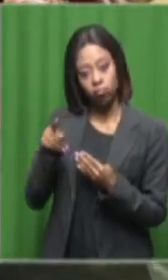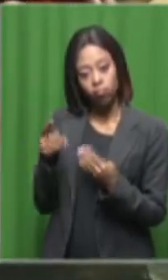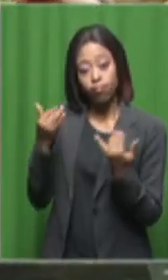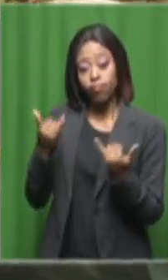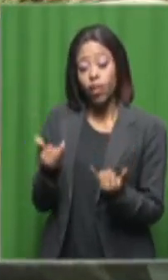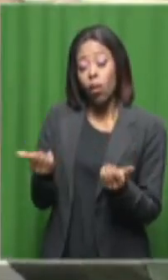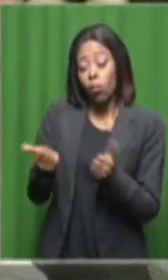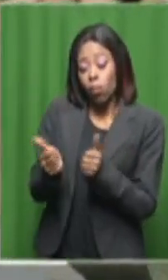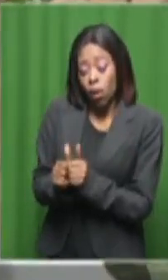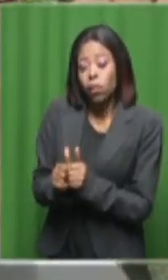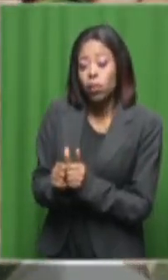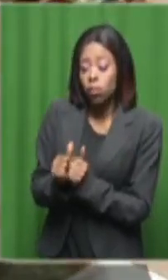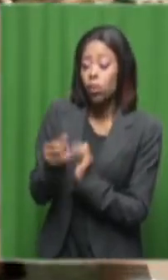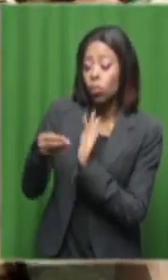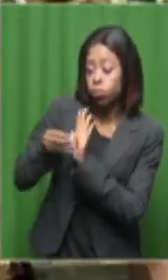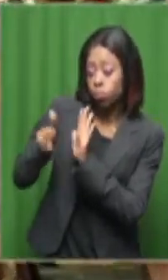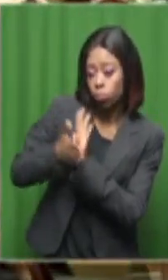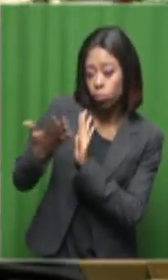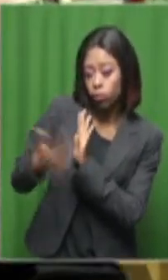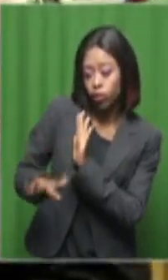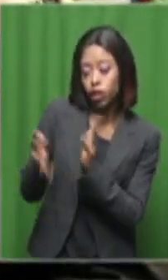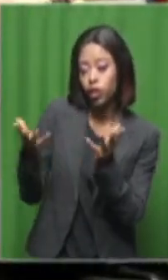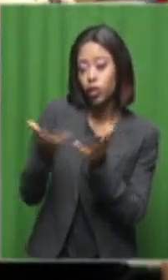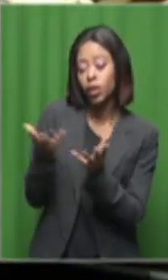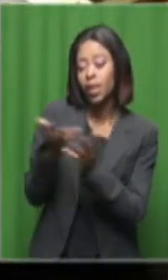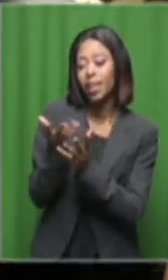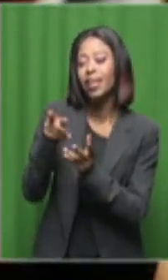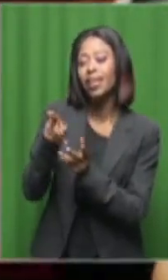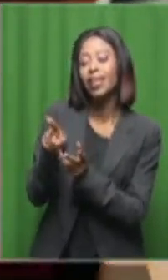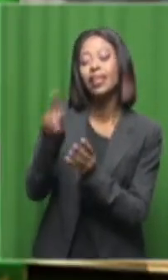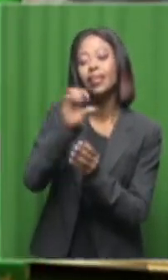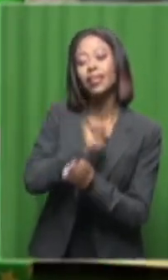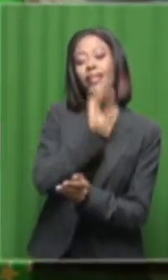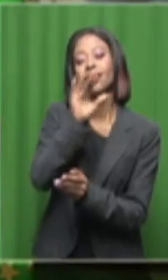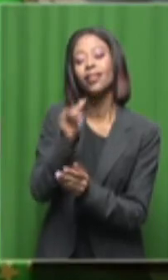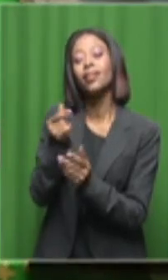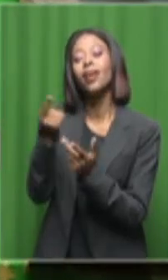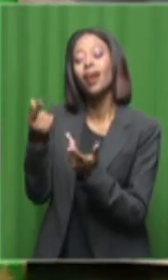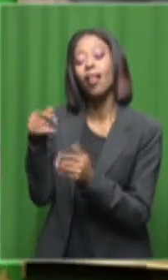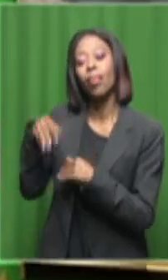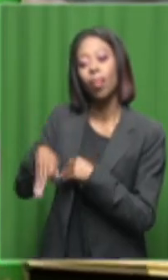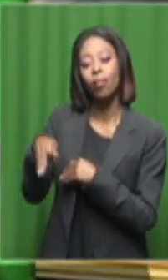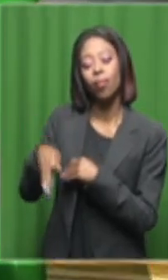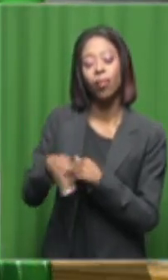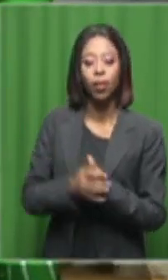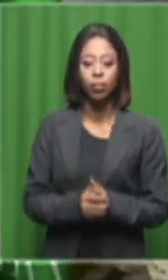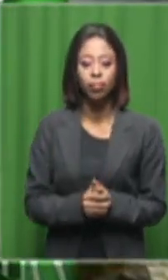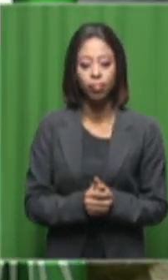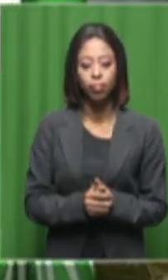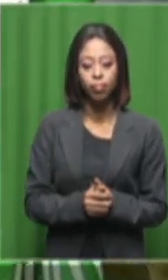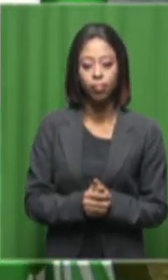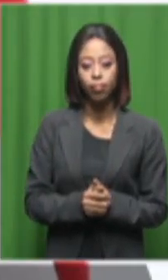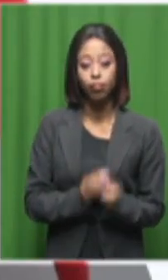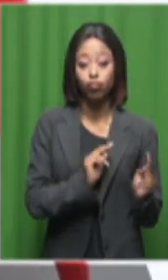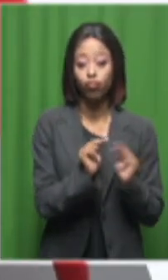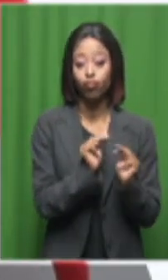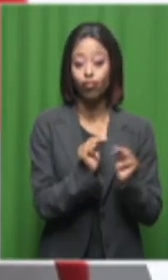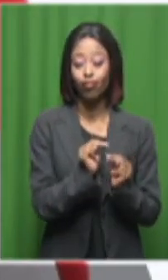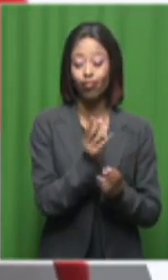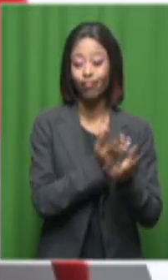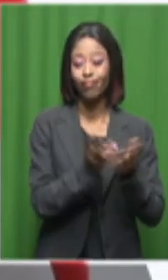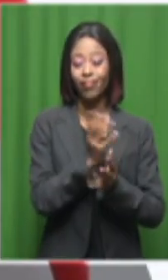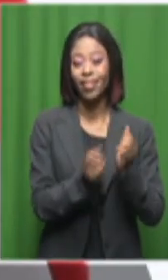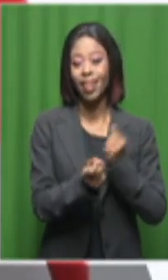the agenda during the recent binational discussions that took place between South Africa and Namibia. One of the conversations that we had